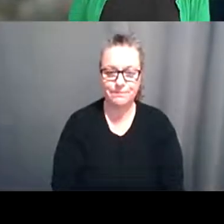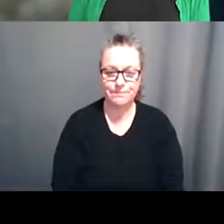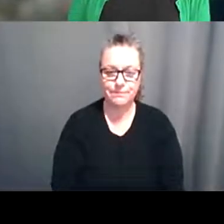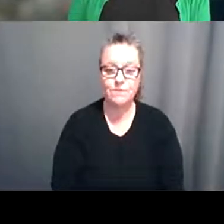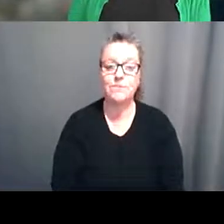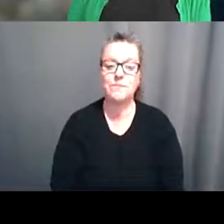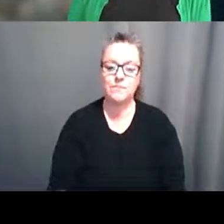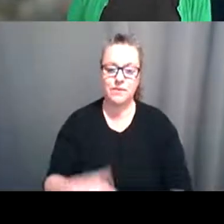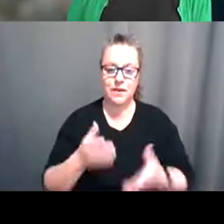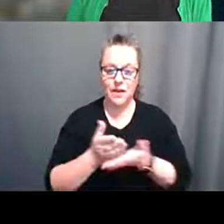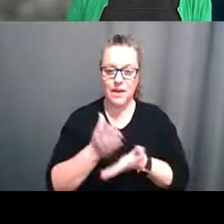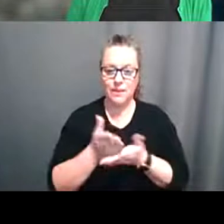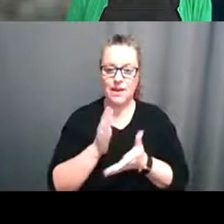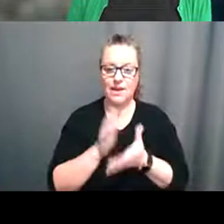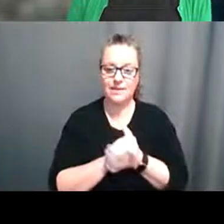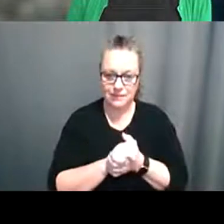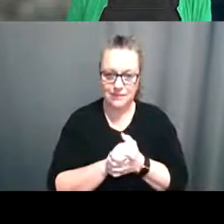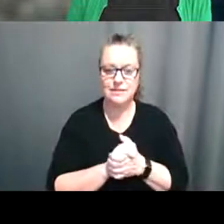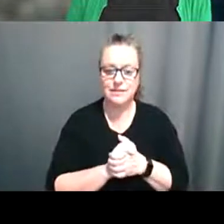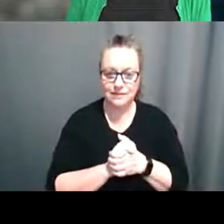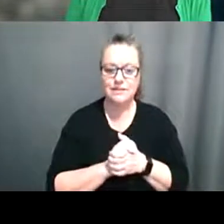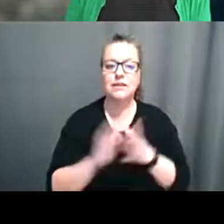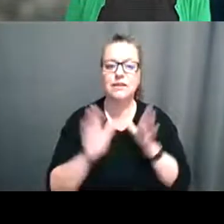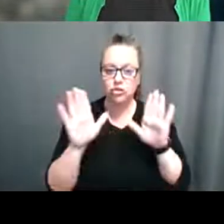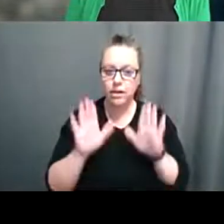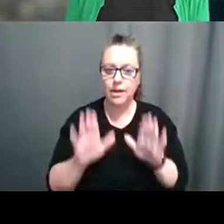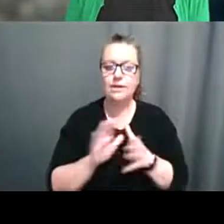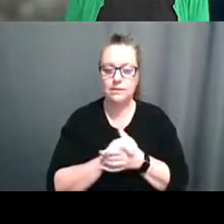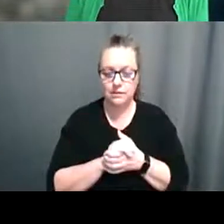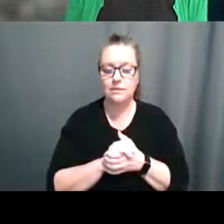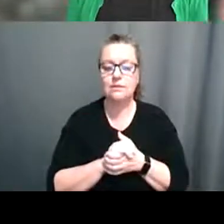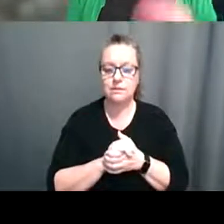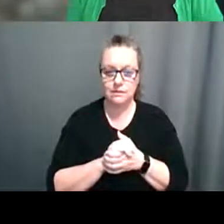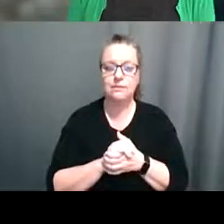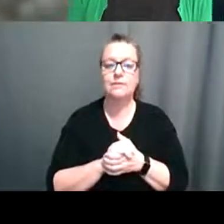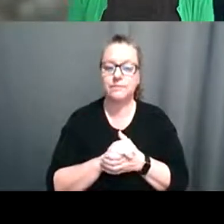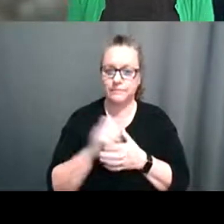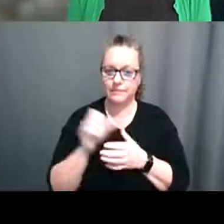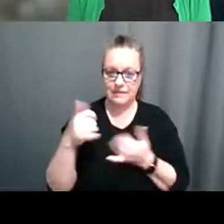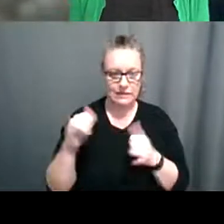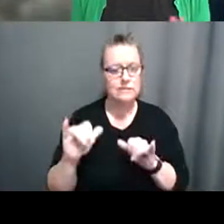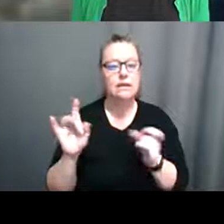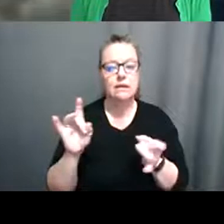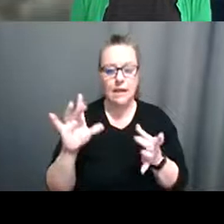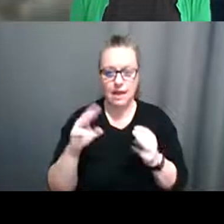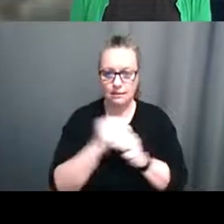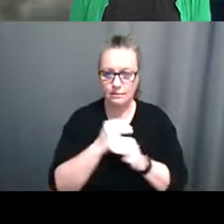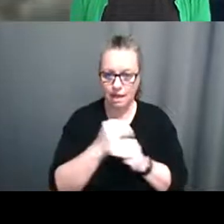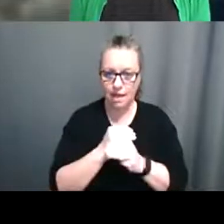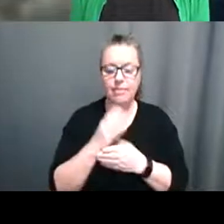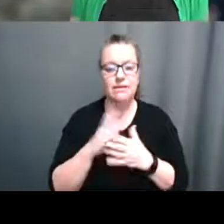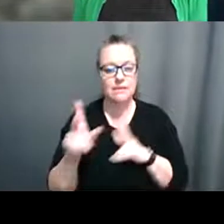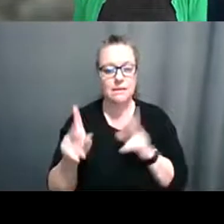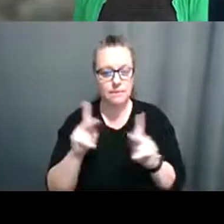All right, so, okay, great. Some people are, yet still hate math and numbers, and some people are